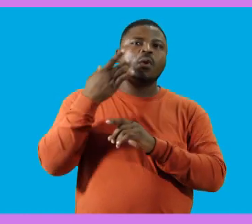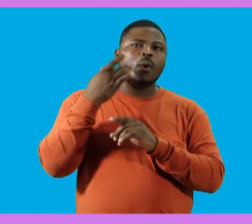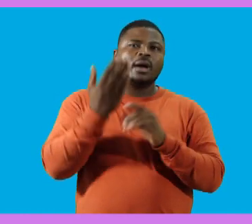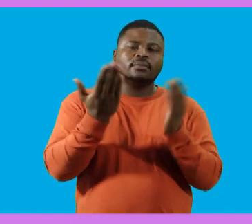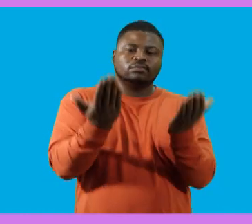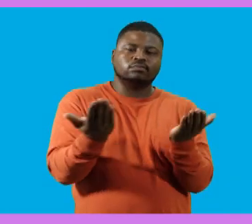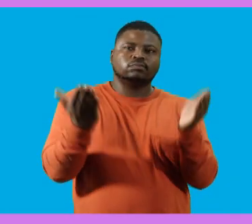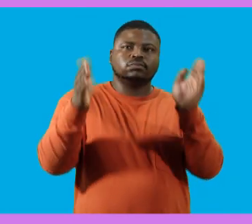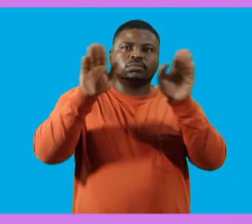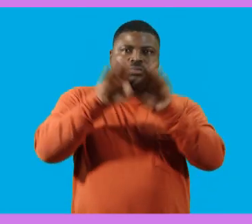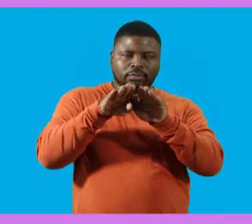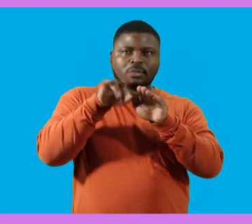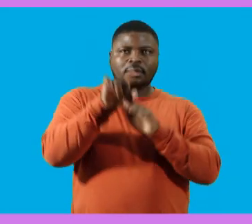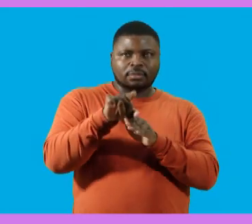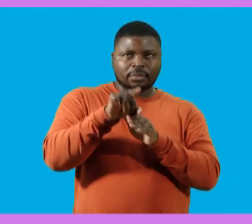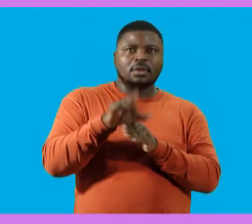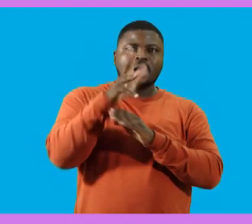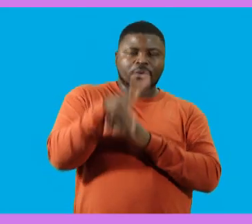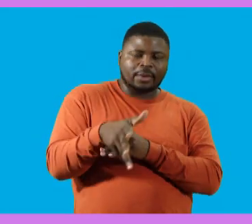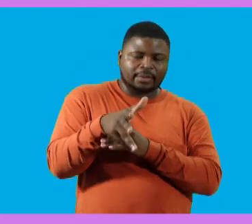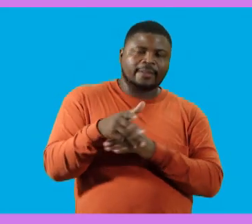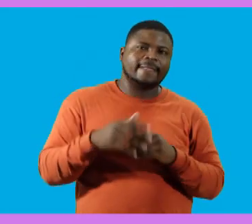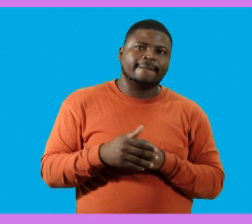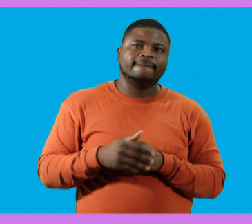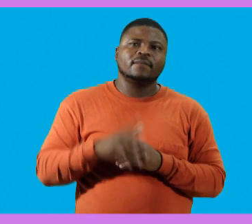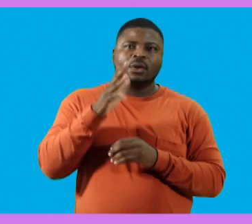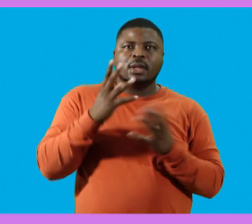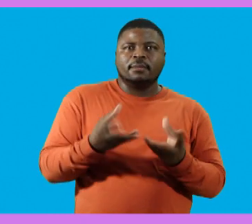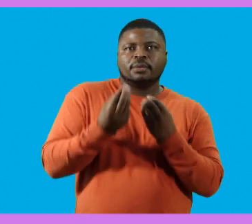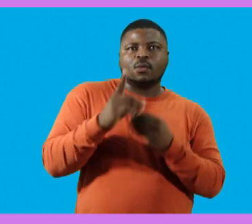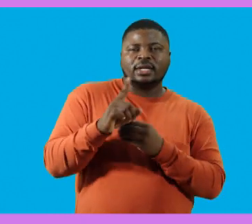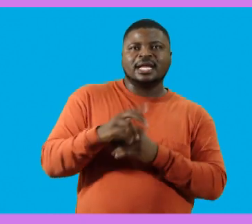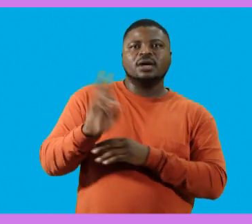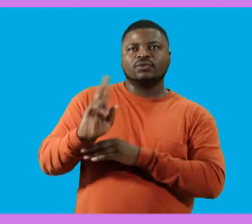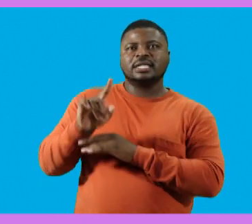over, that will then be 2 pi radius,